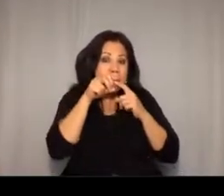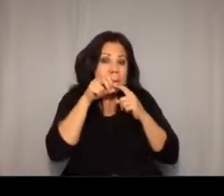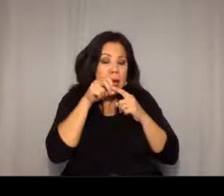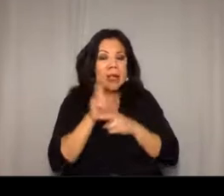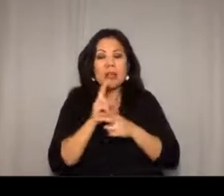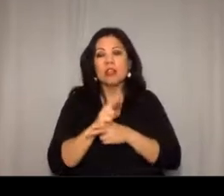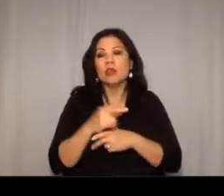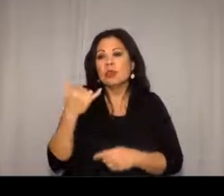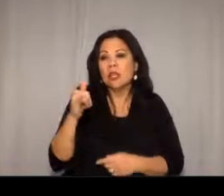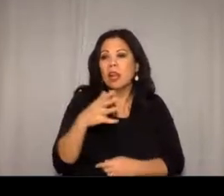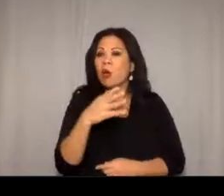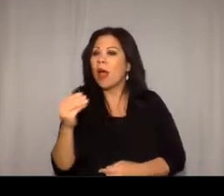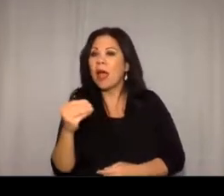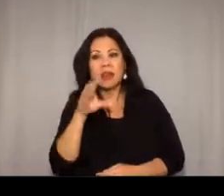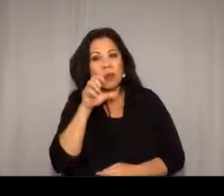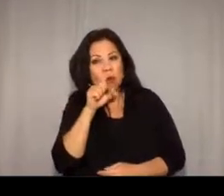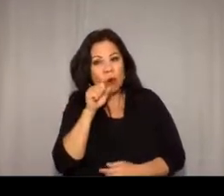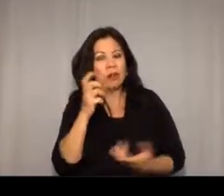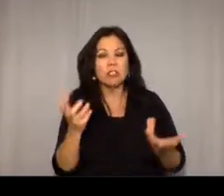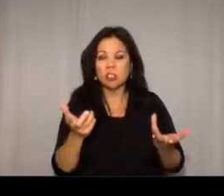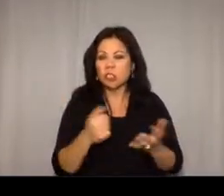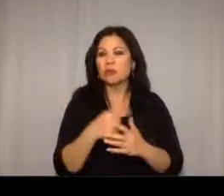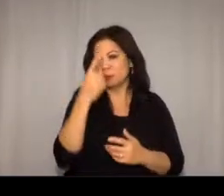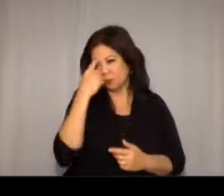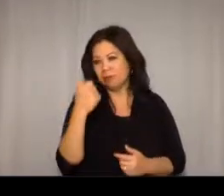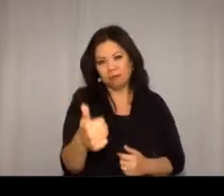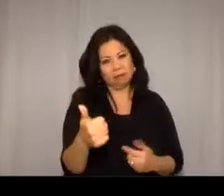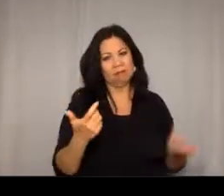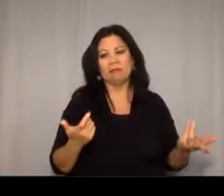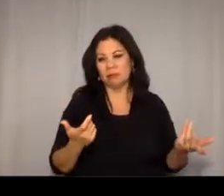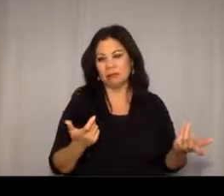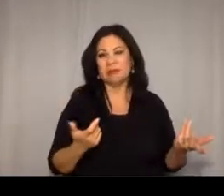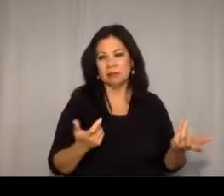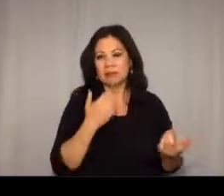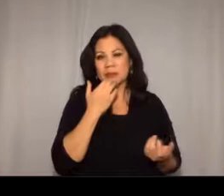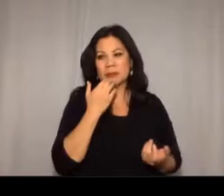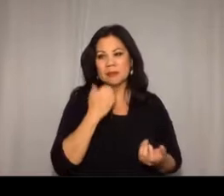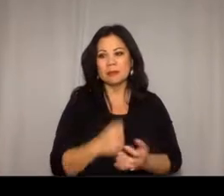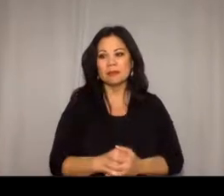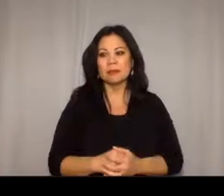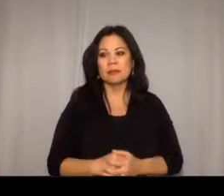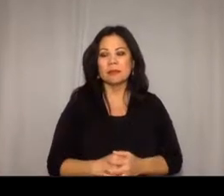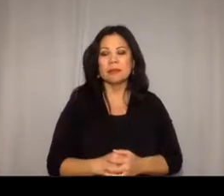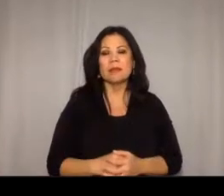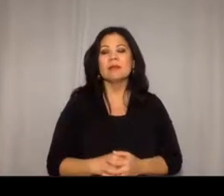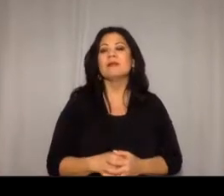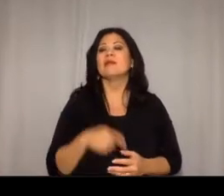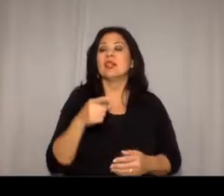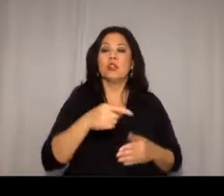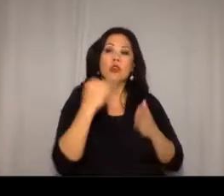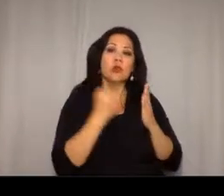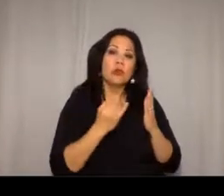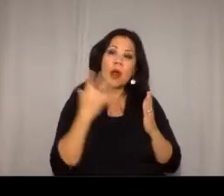yellow and an orange around the outside. So there are no rules about how to color. If you make your beautiful